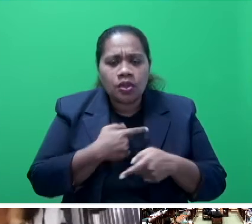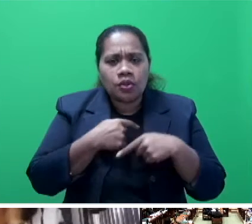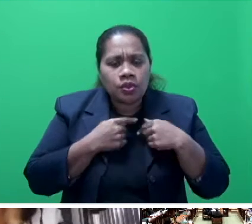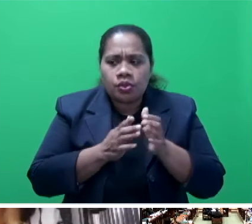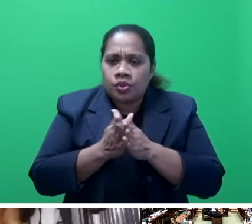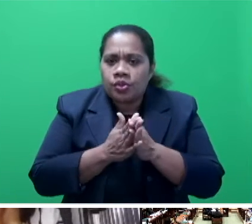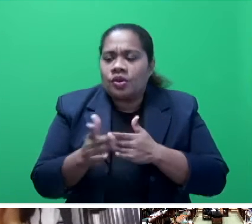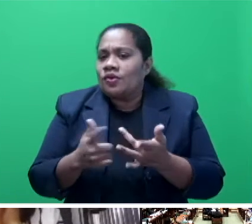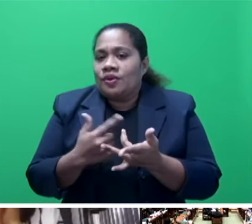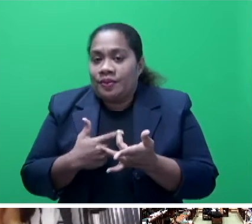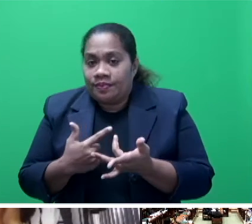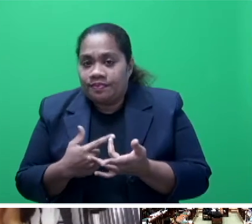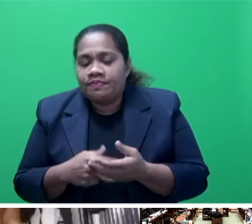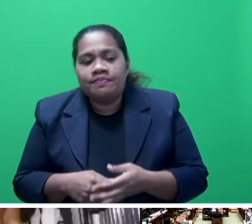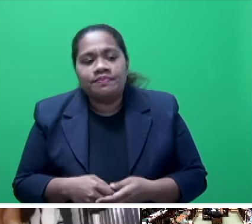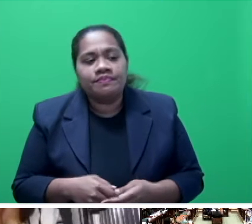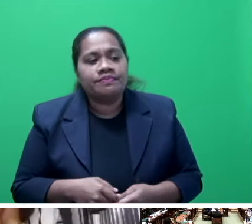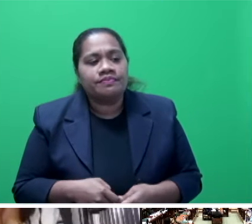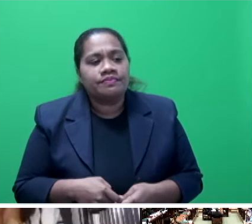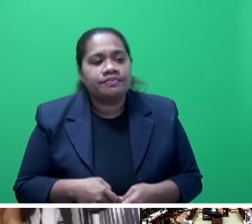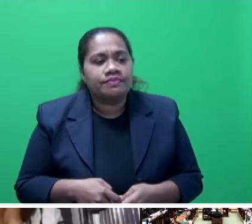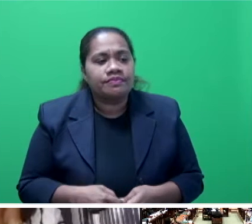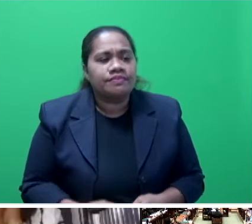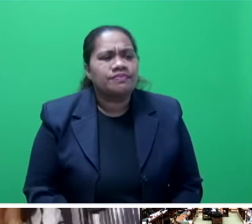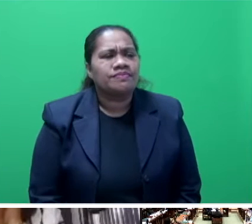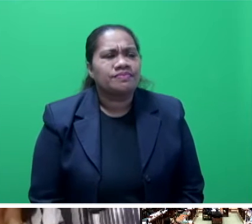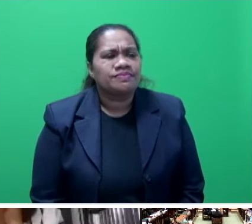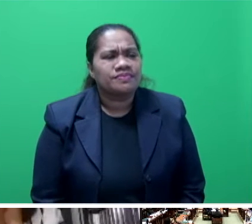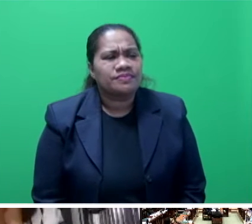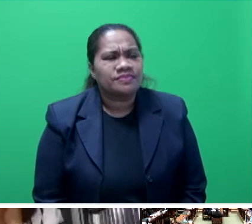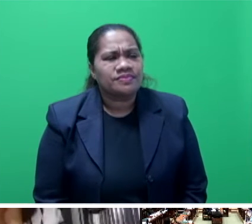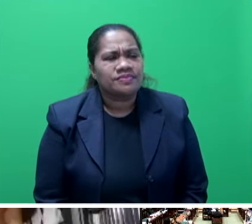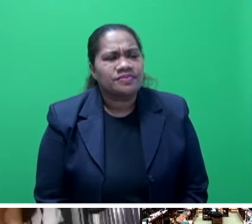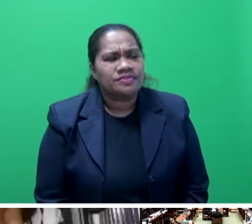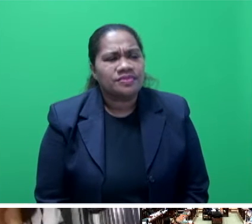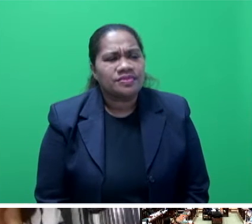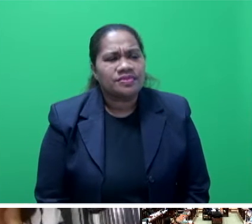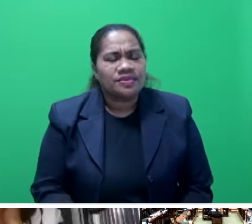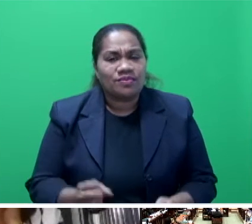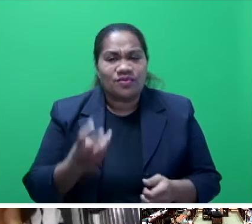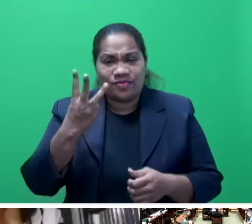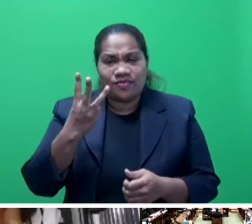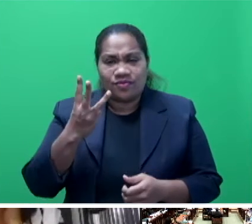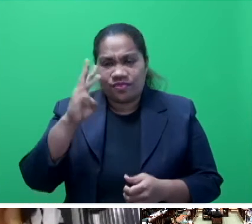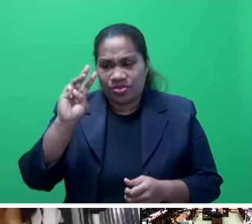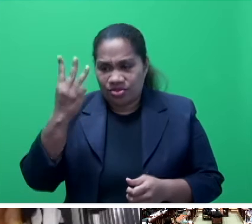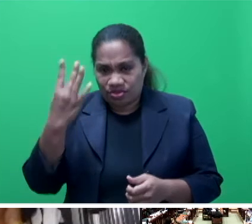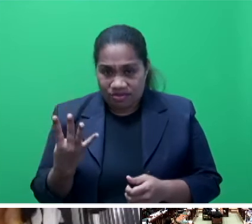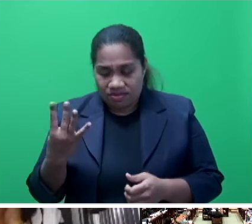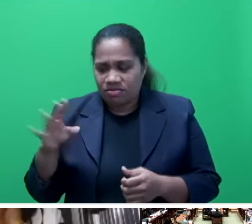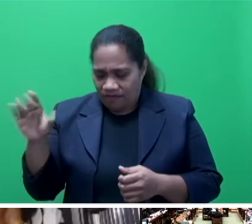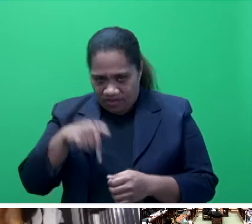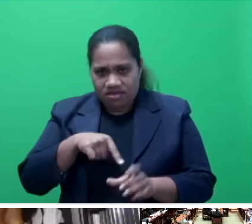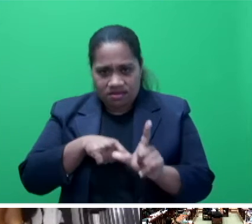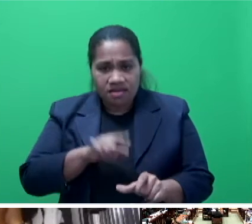rest of the doses come through by the third quarter of this year, and 500,000 doses also